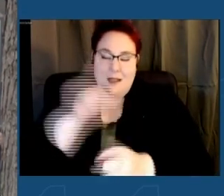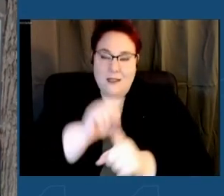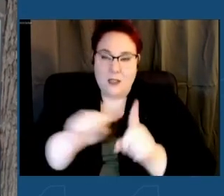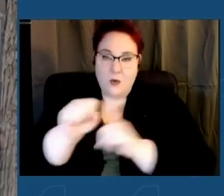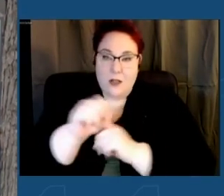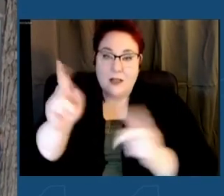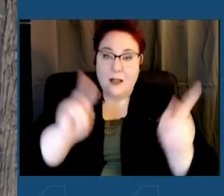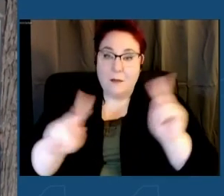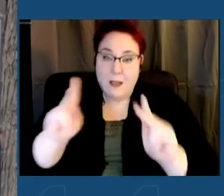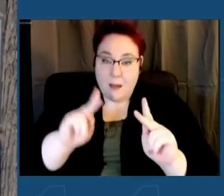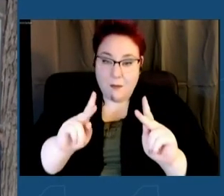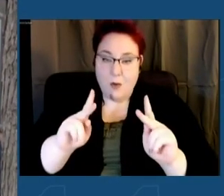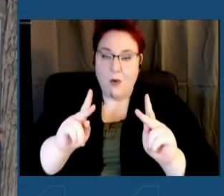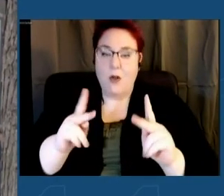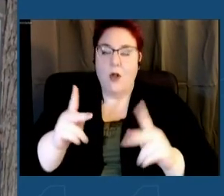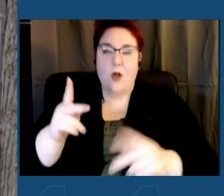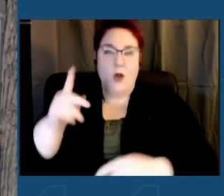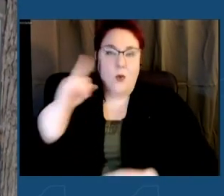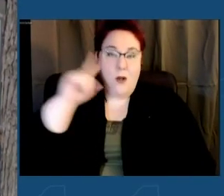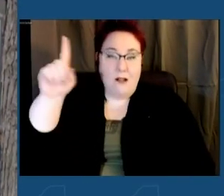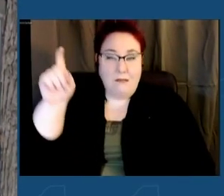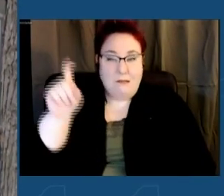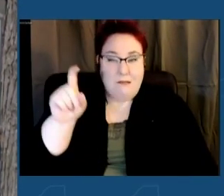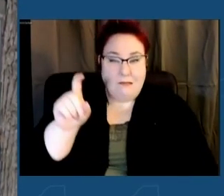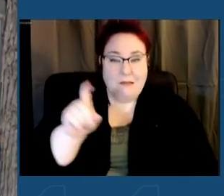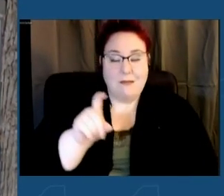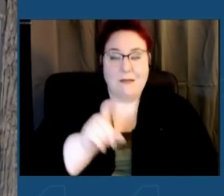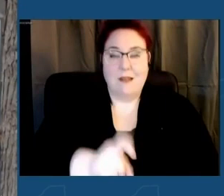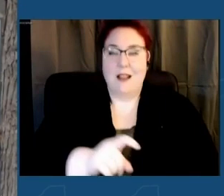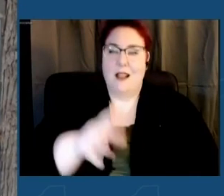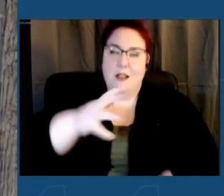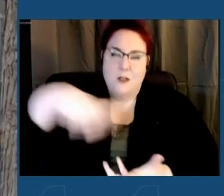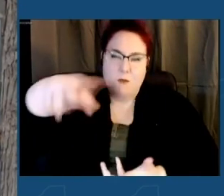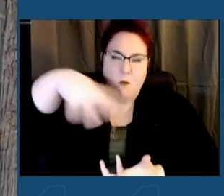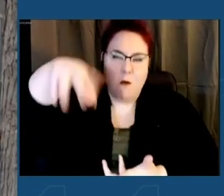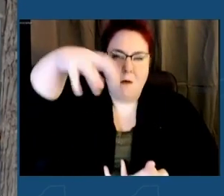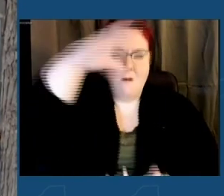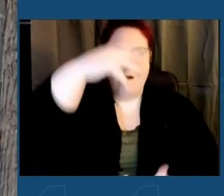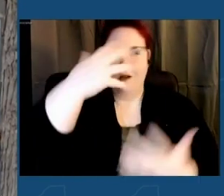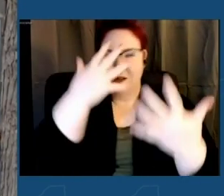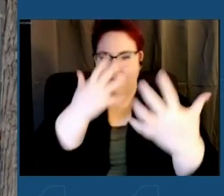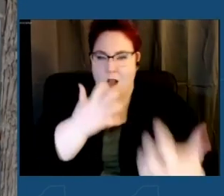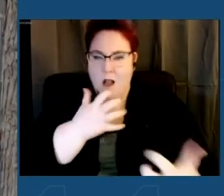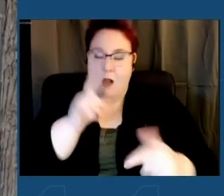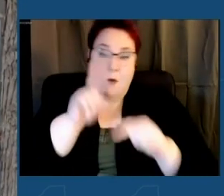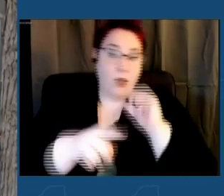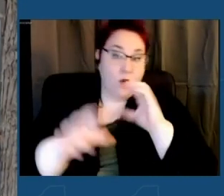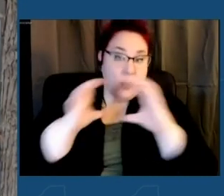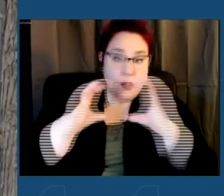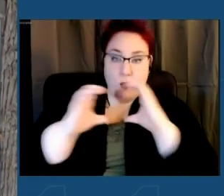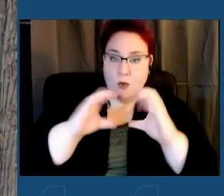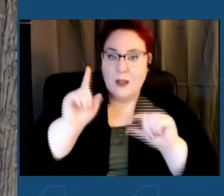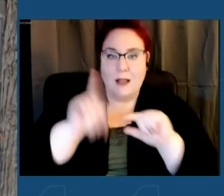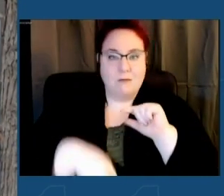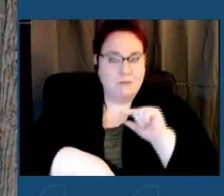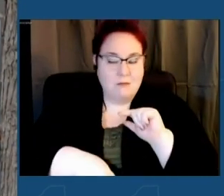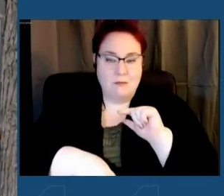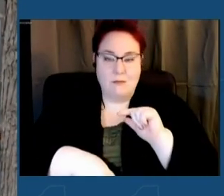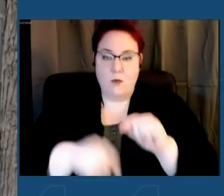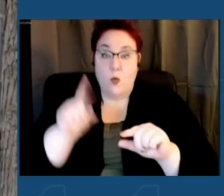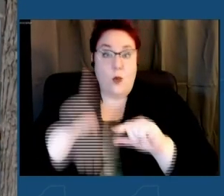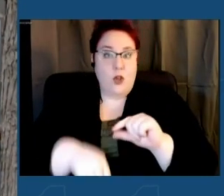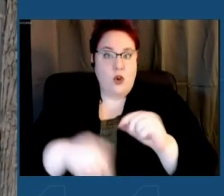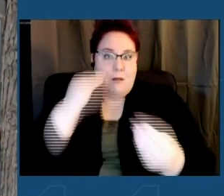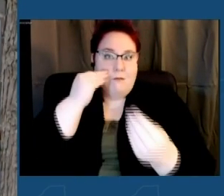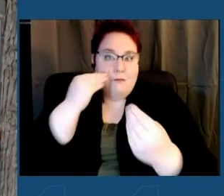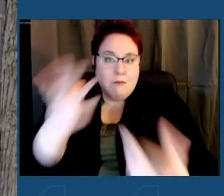darkened, smoke-filled fire staircases where we could not communicate with them. We could not advise them of